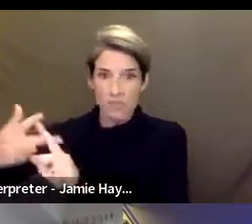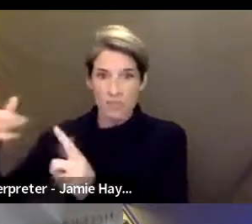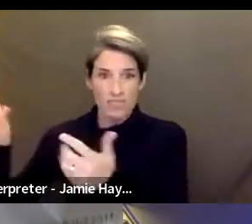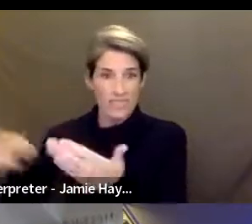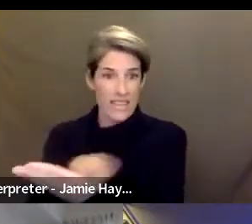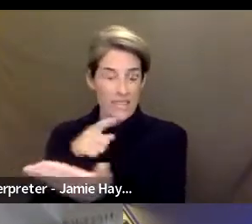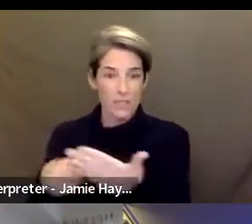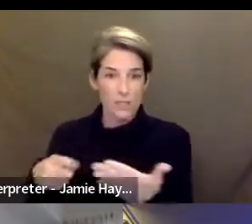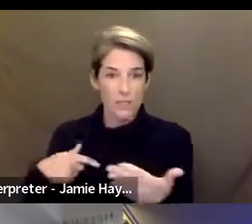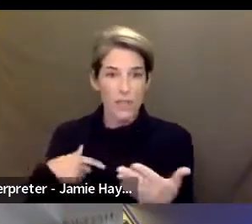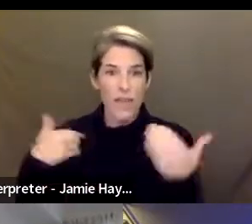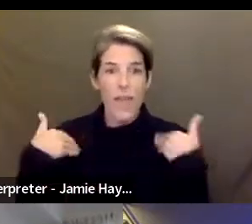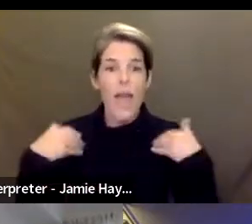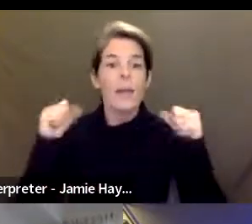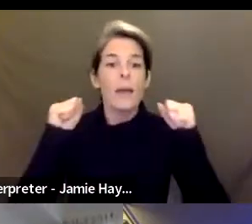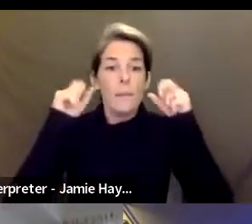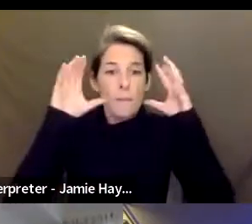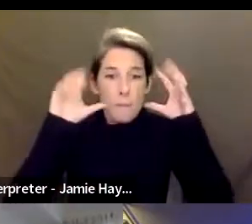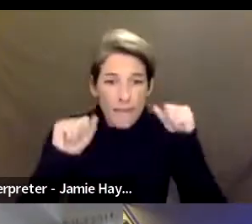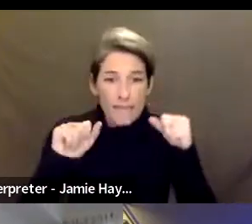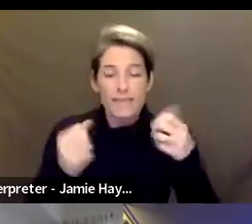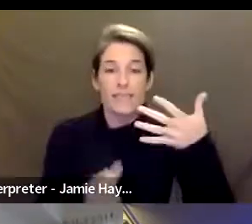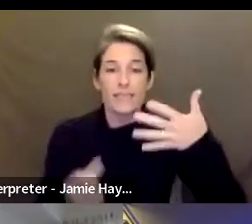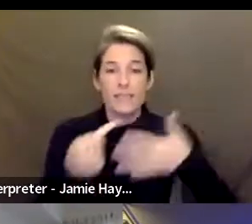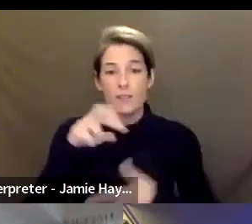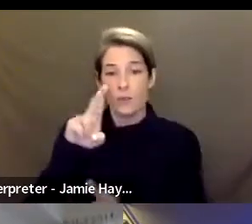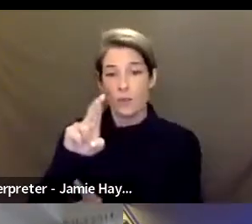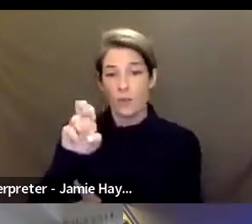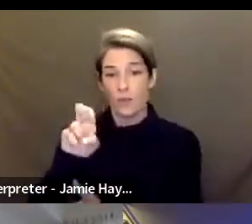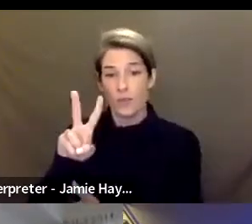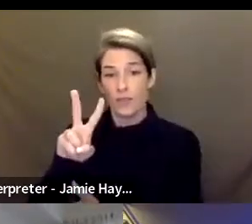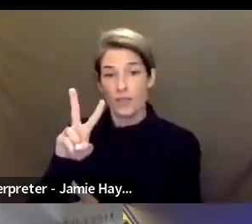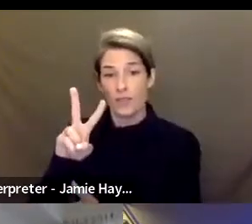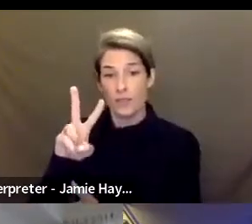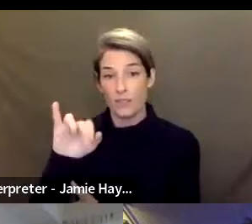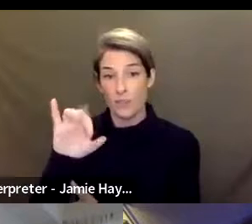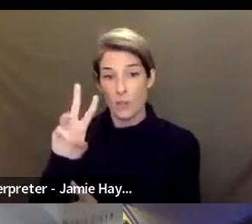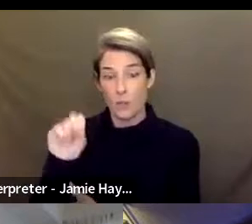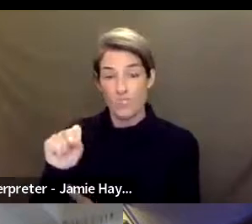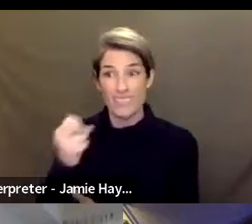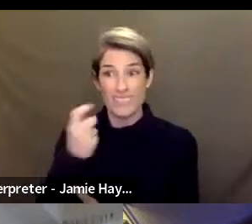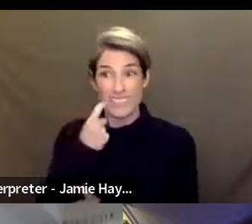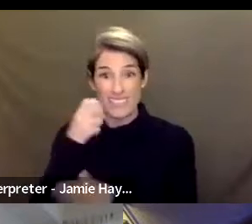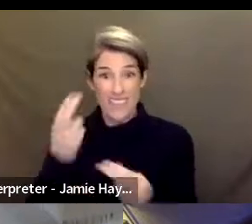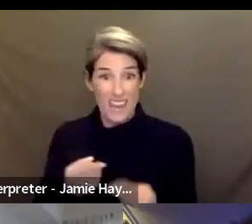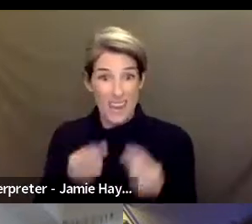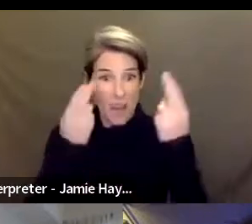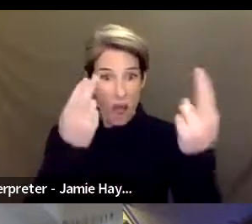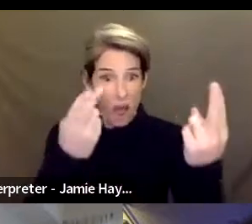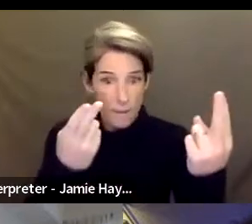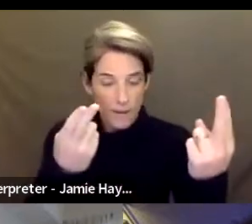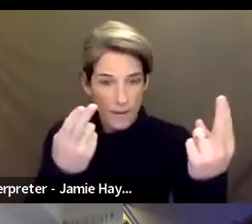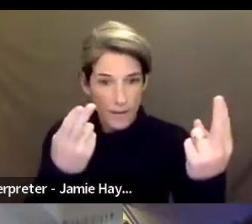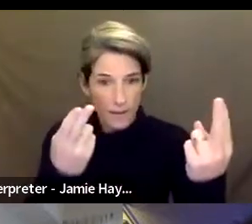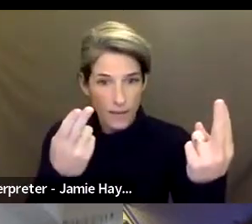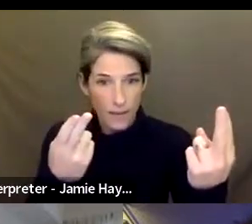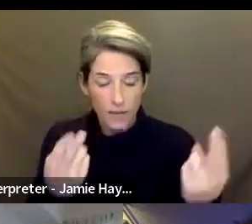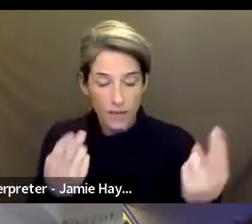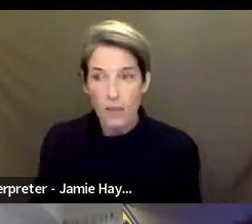reviews, and today it got several nominations. And everyone was like, yes, but it wasn't